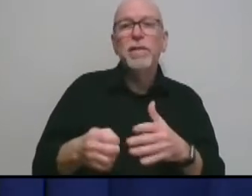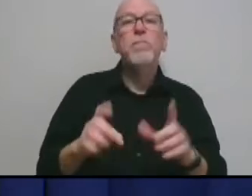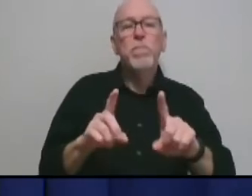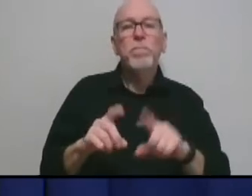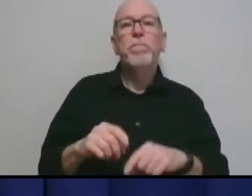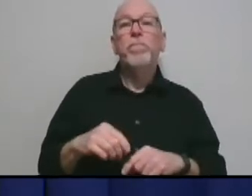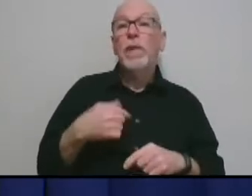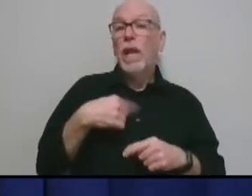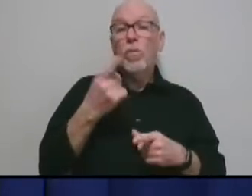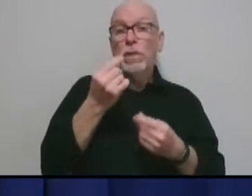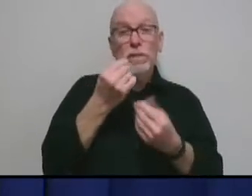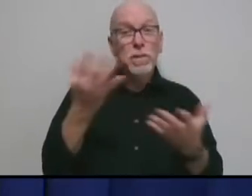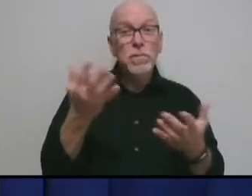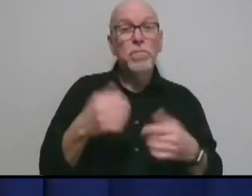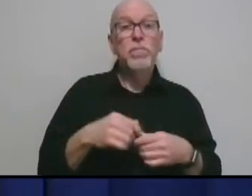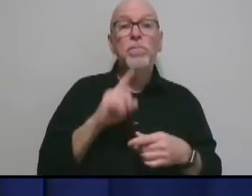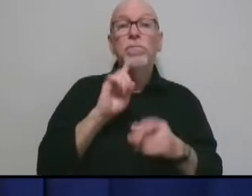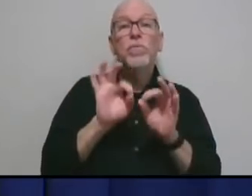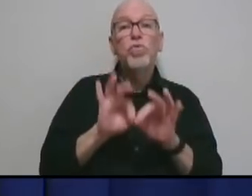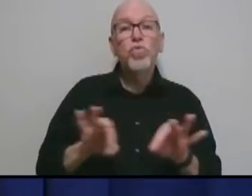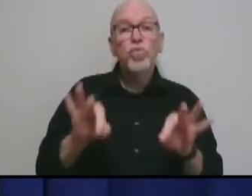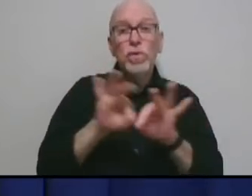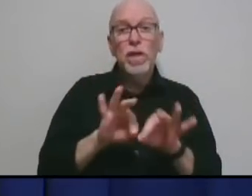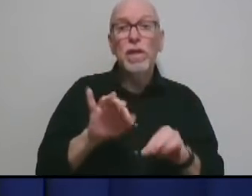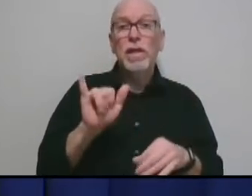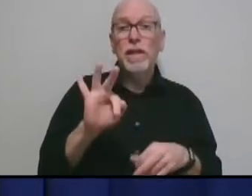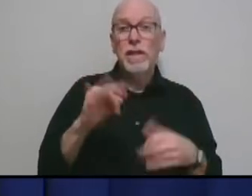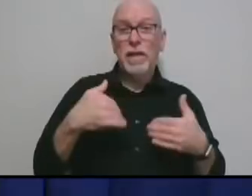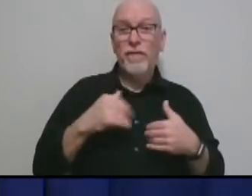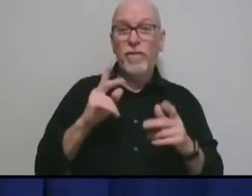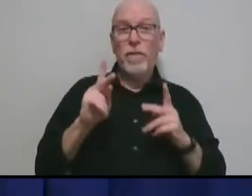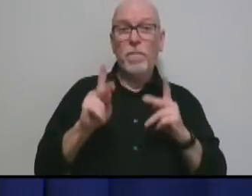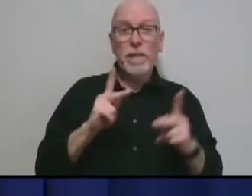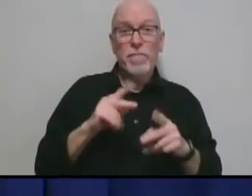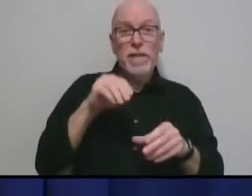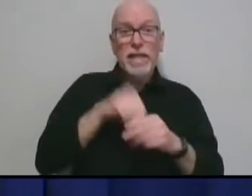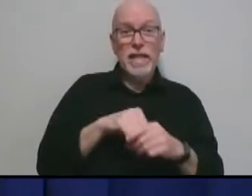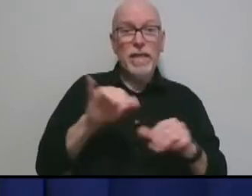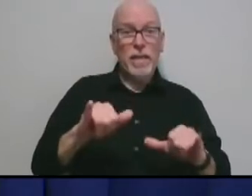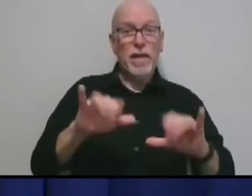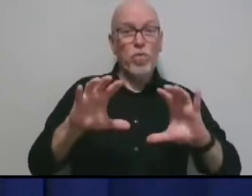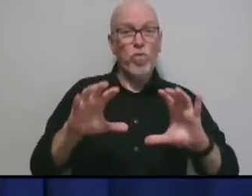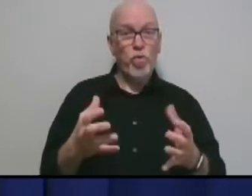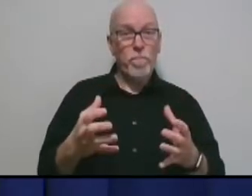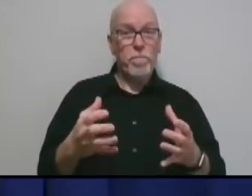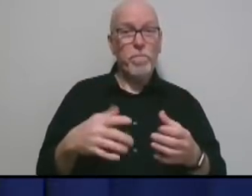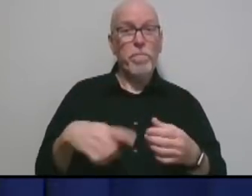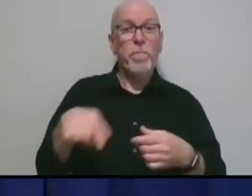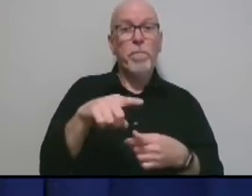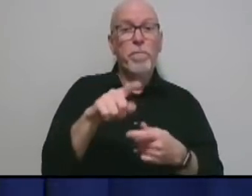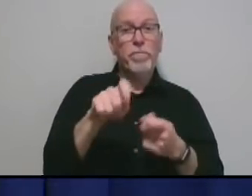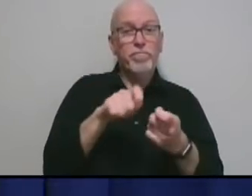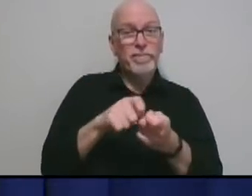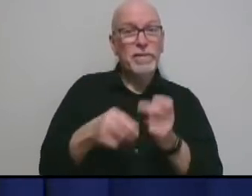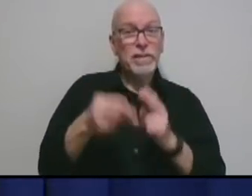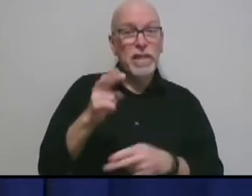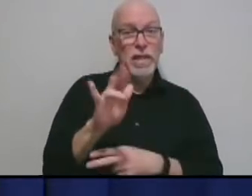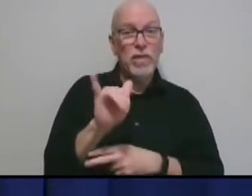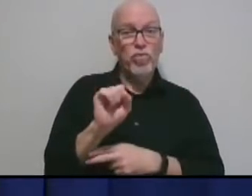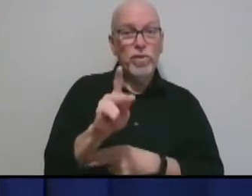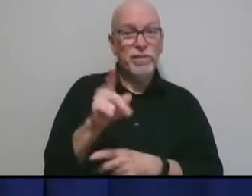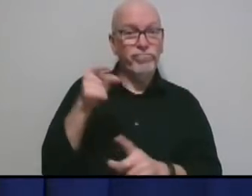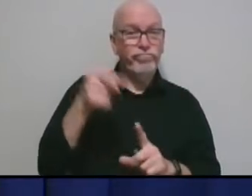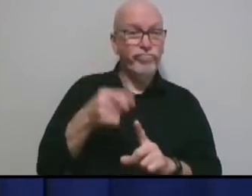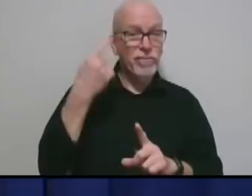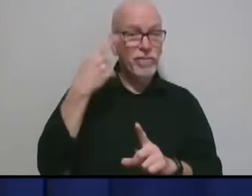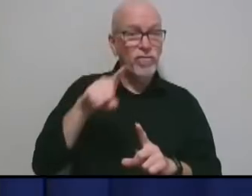is it's really critical that when there are individuals within that group that would be particularly at high risk of severe